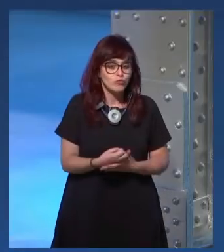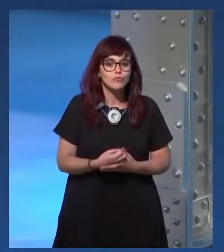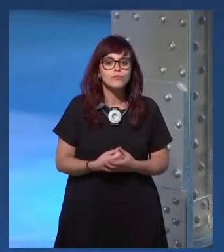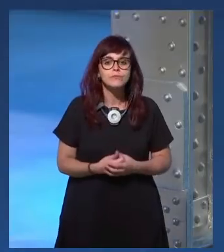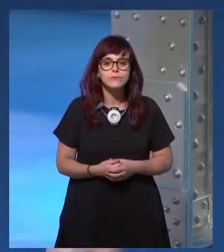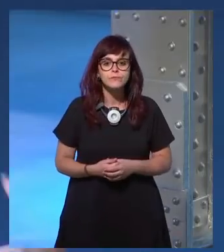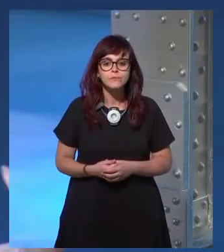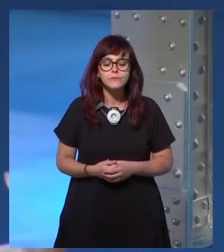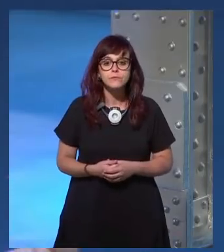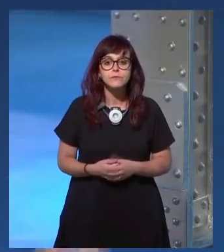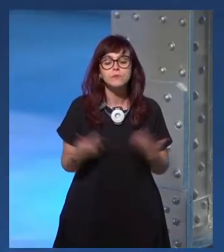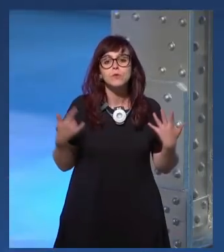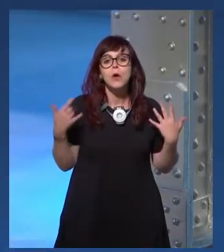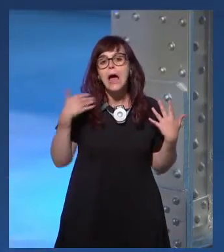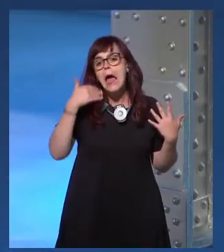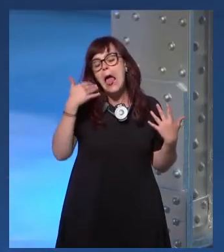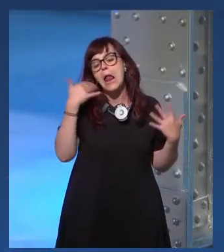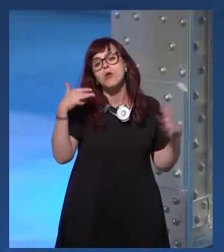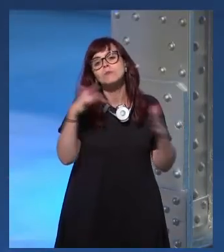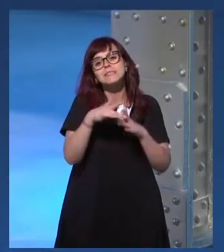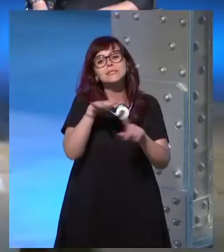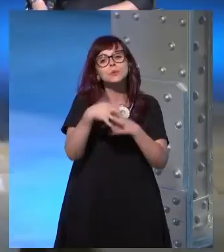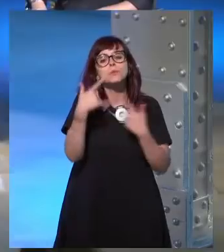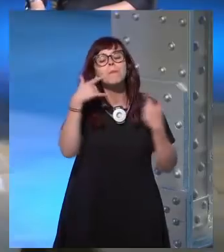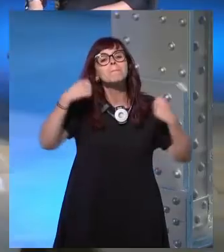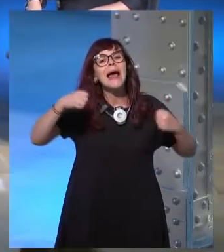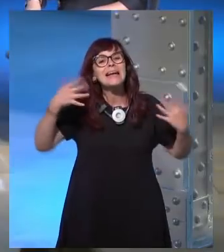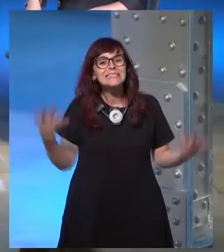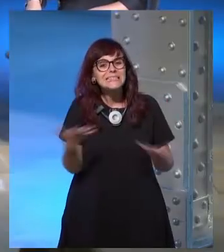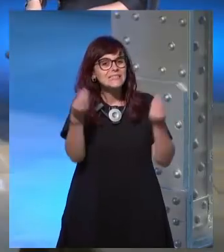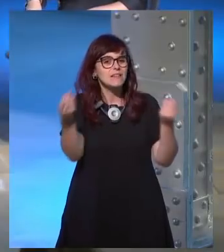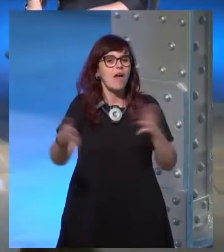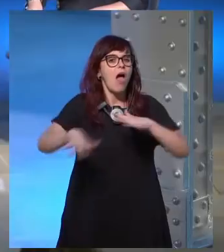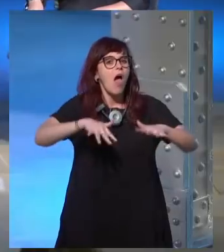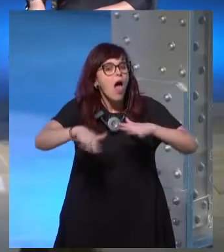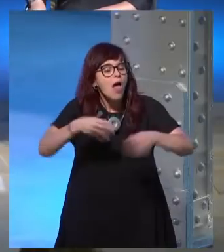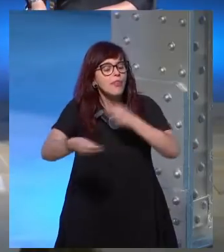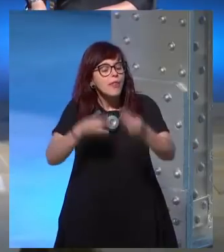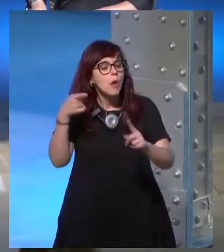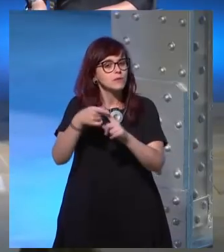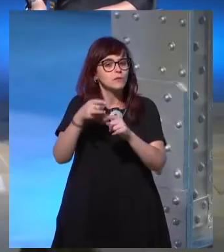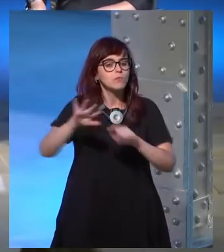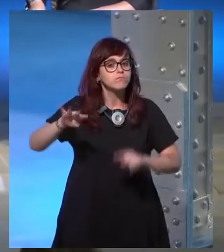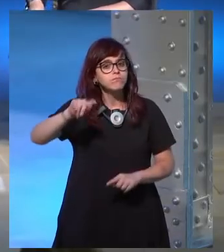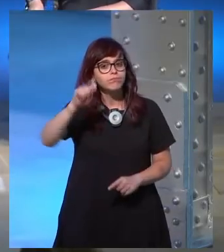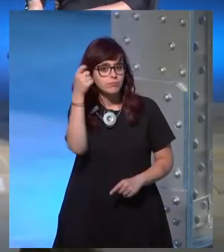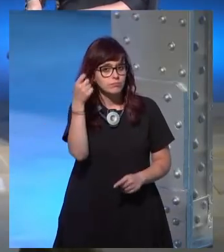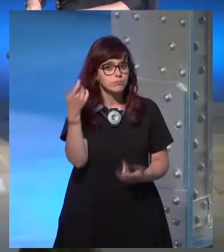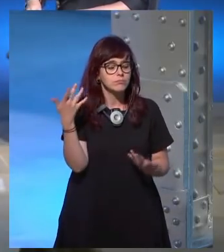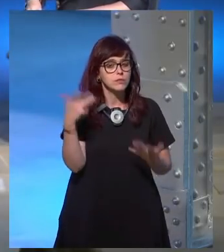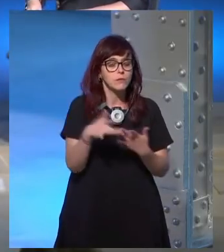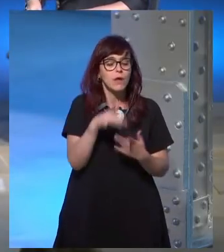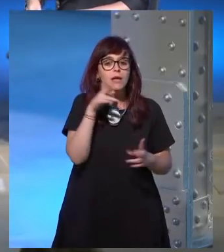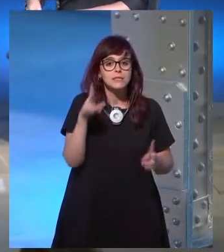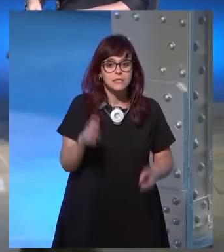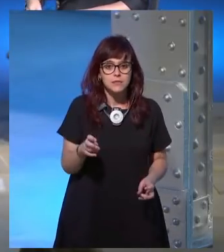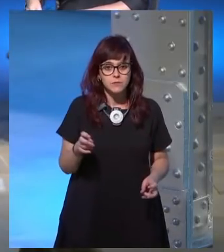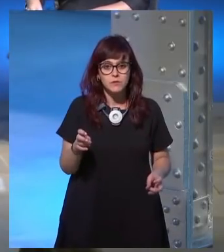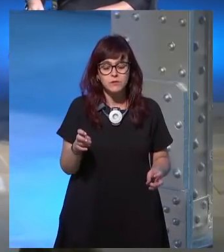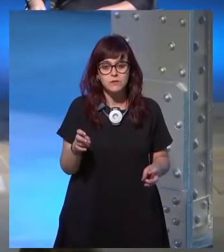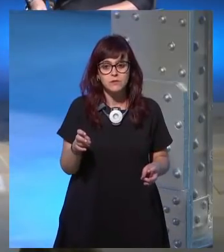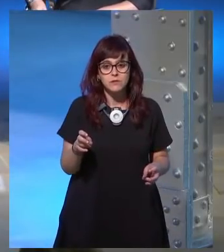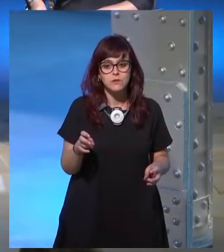LGBTIB diversity, all these. What practical things can we do? Can we launch? I've done stuff. Obviously, blurb books.